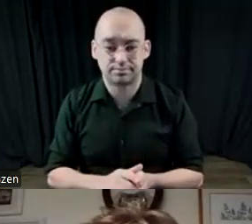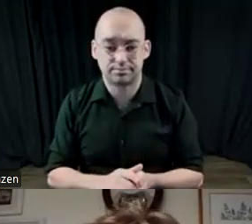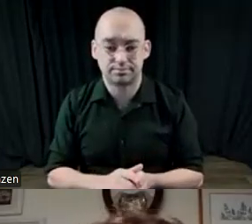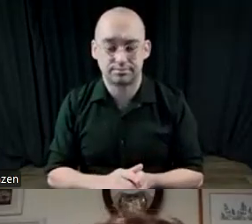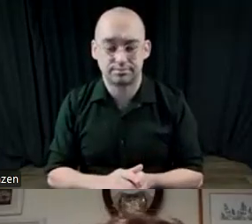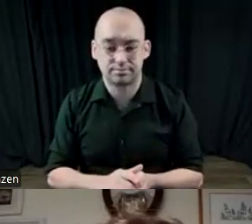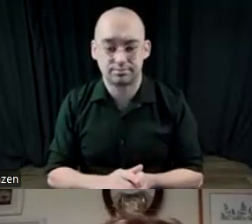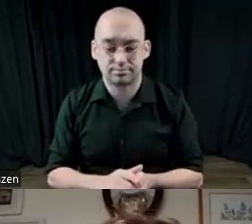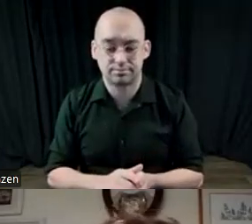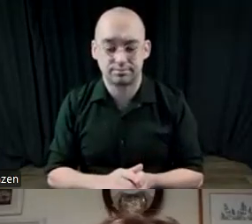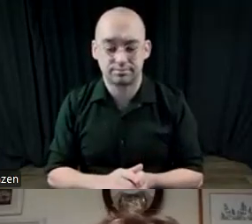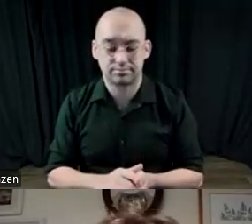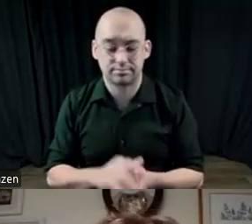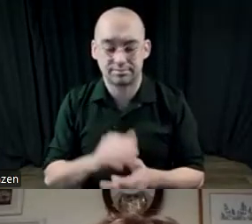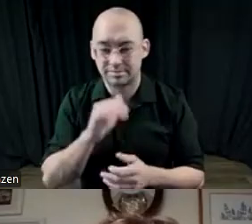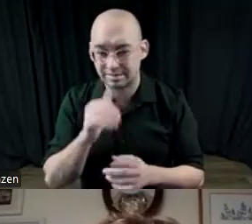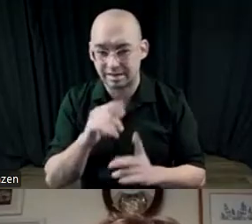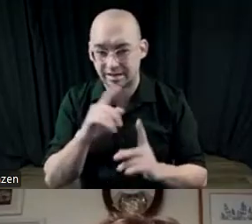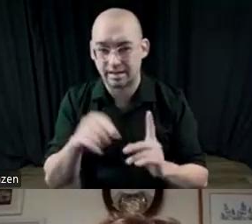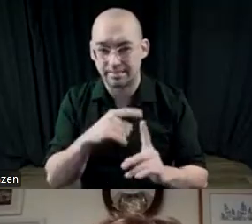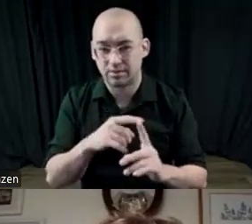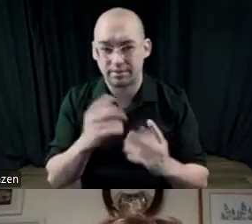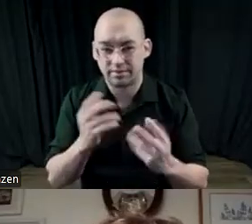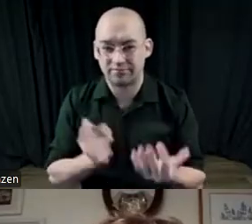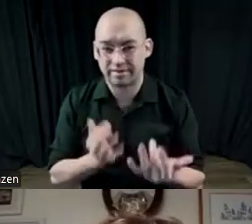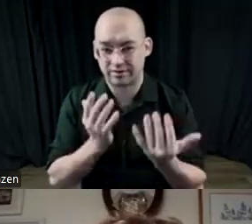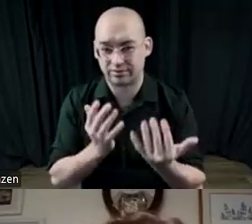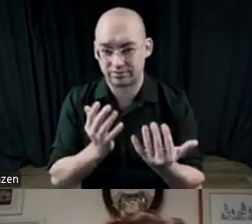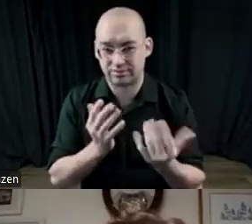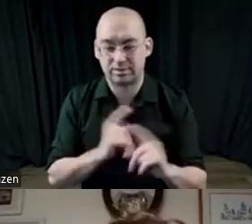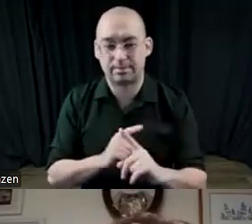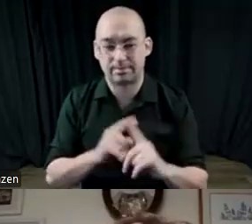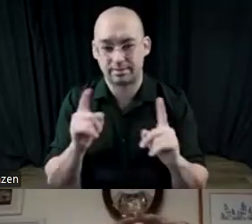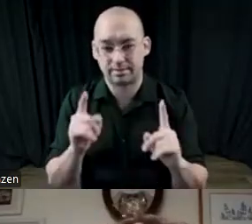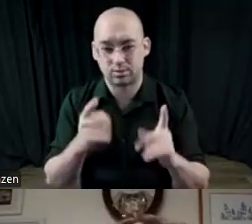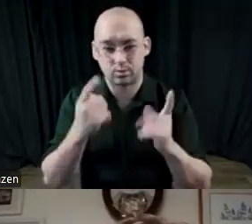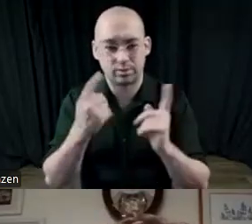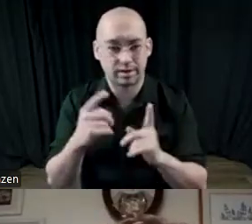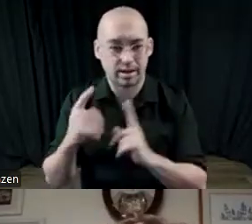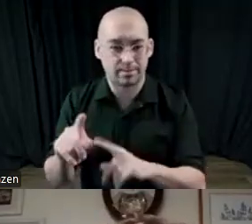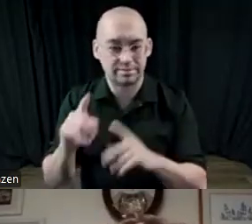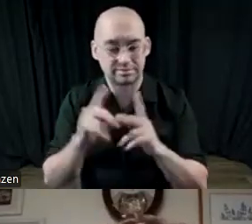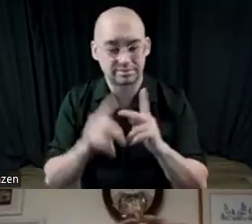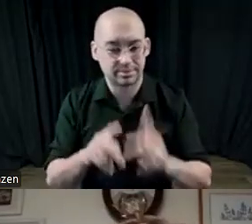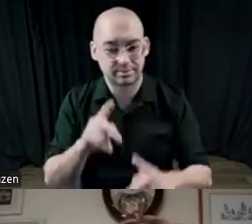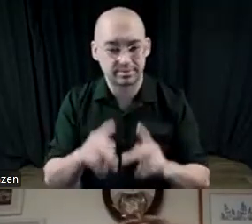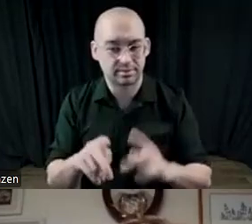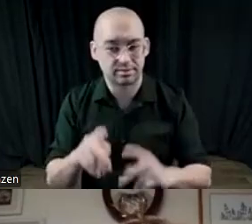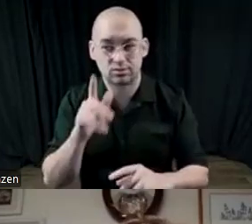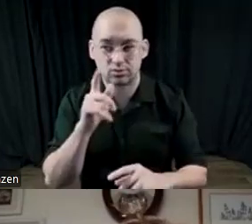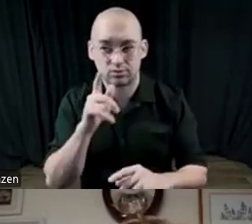not about the fires, but what happens to people